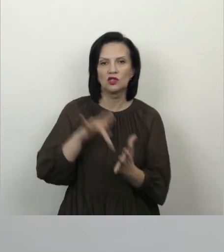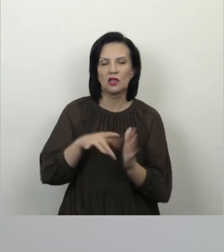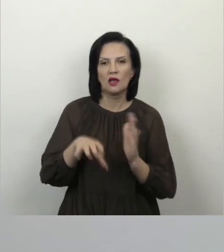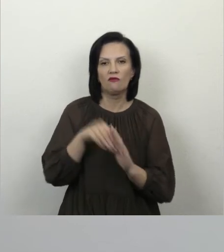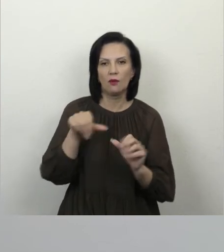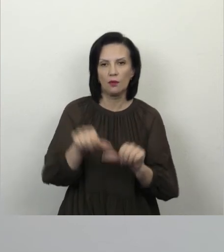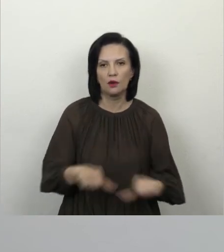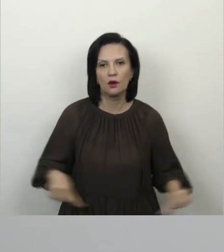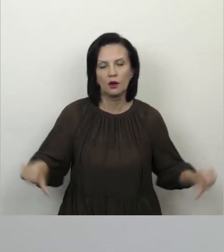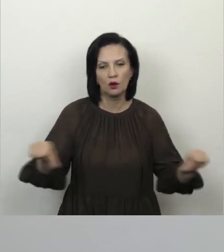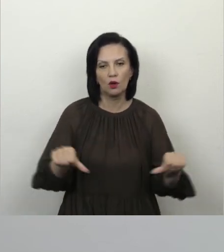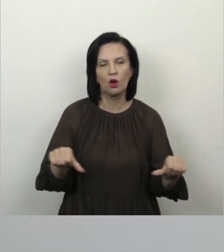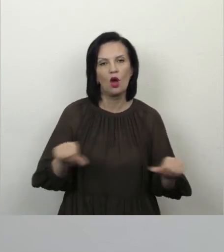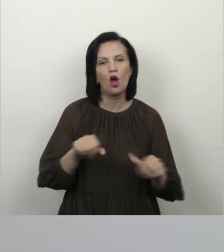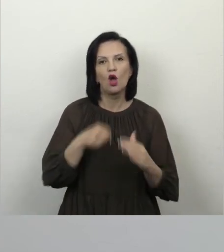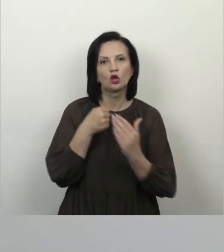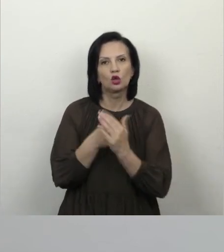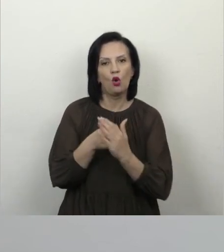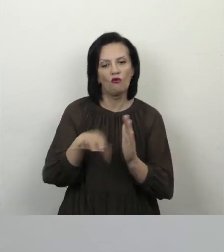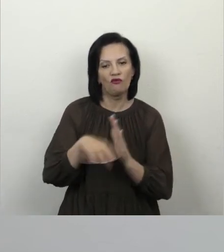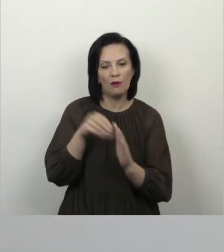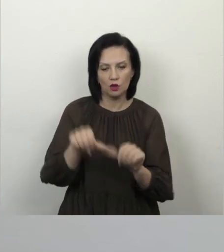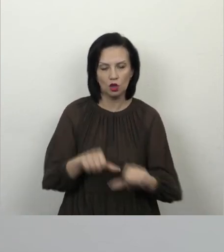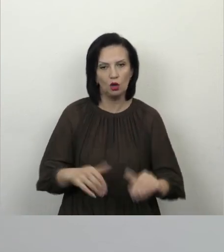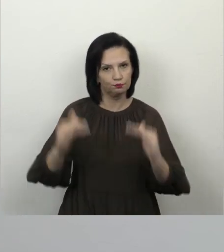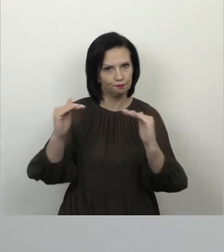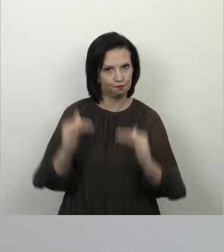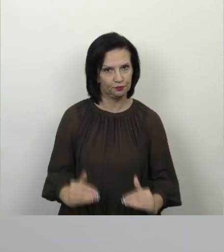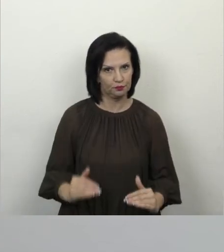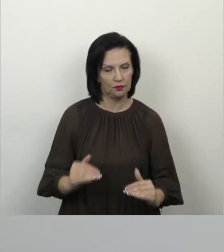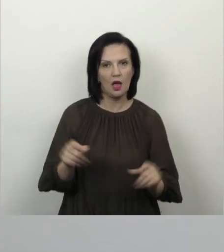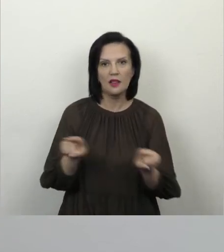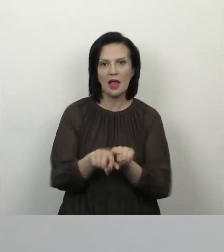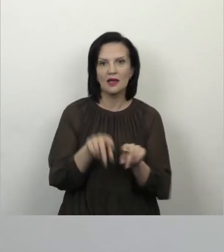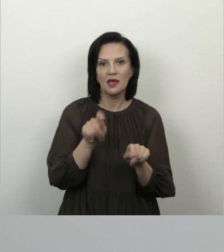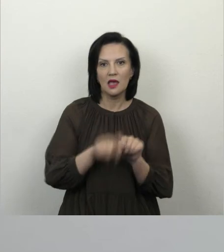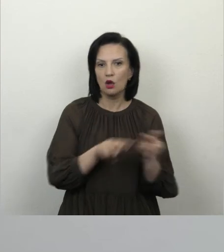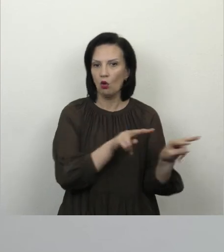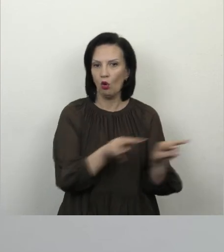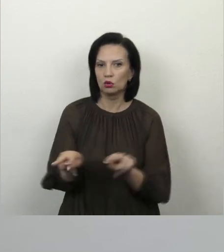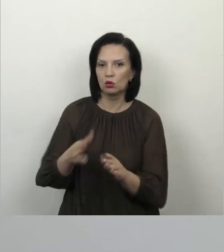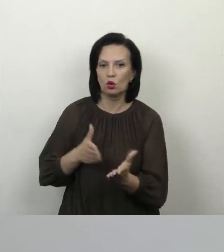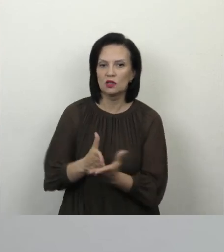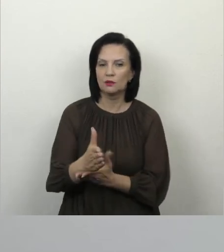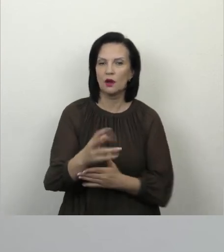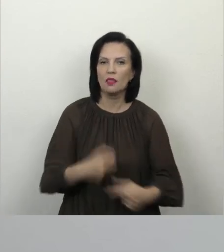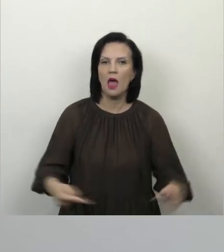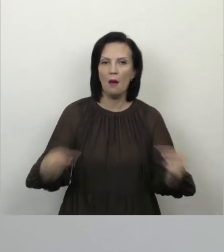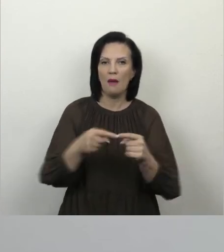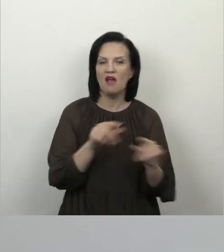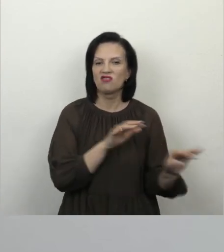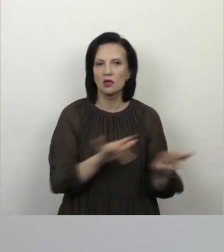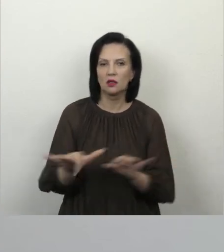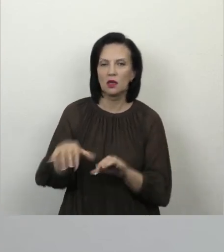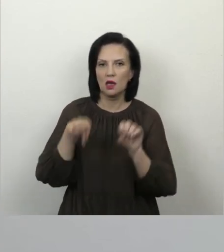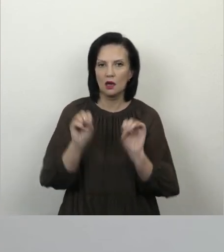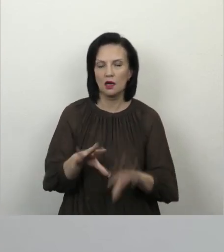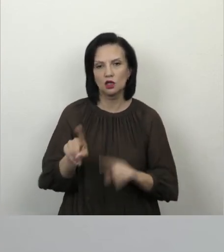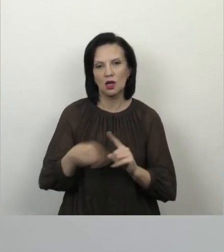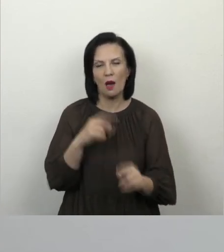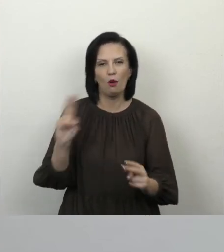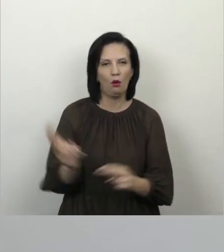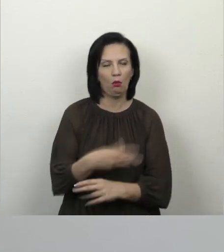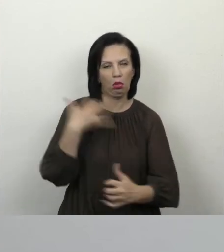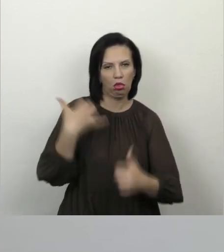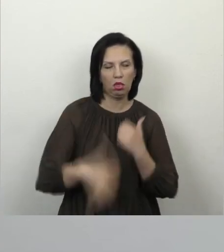authority covers the decisions made by the Central Election Commission as regards the commissions of a lower level. And